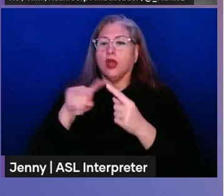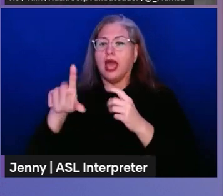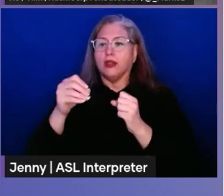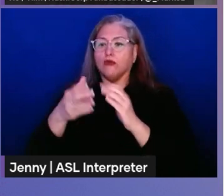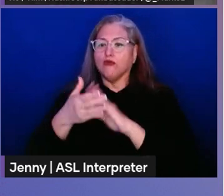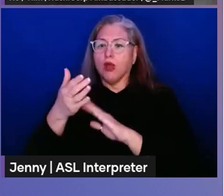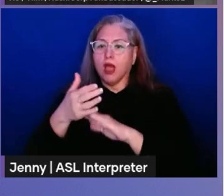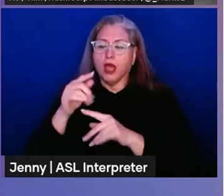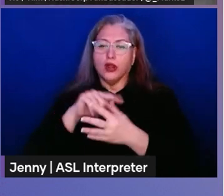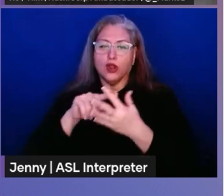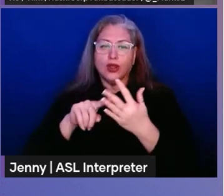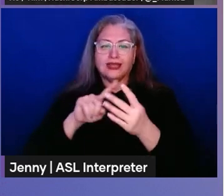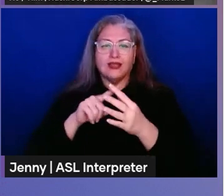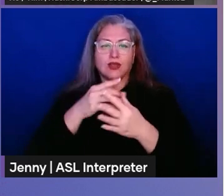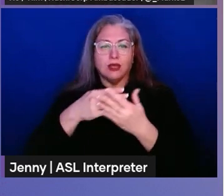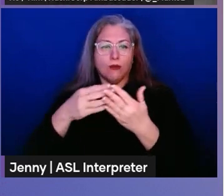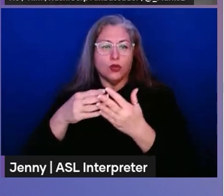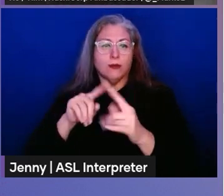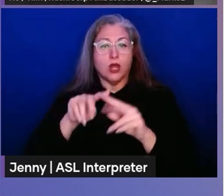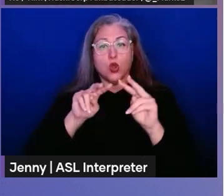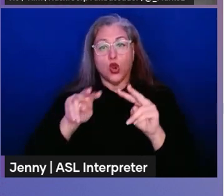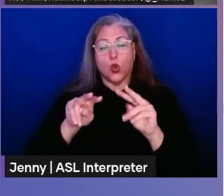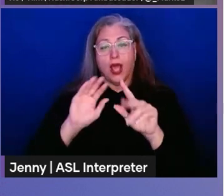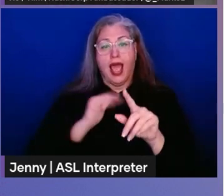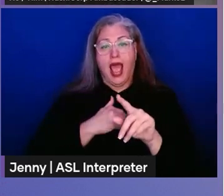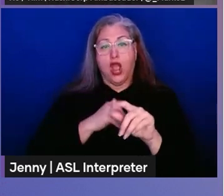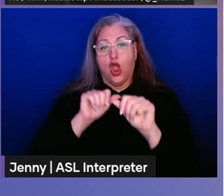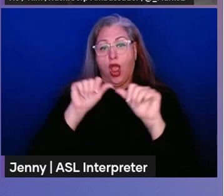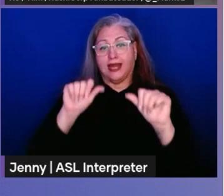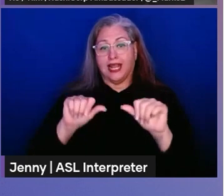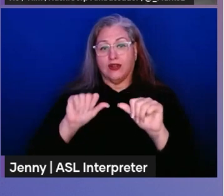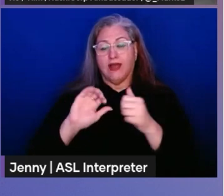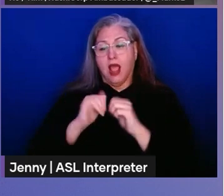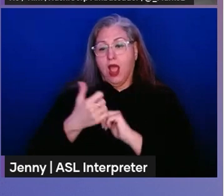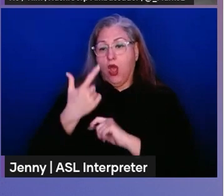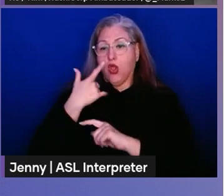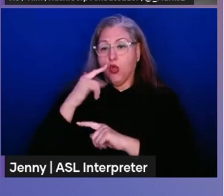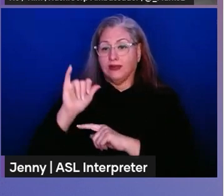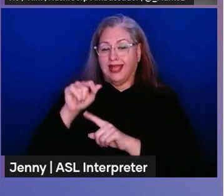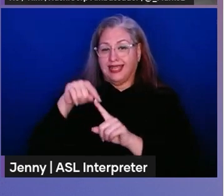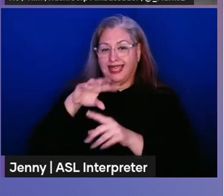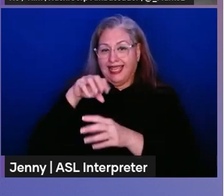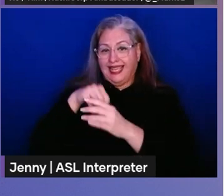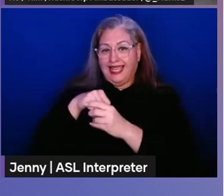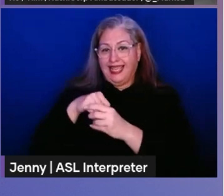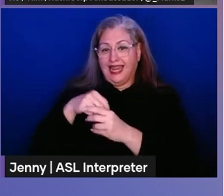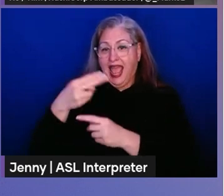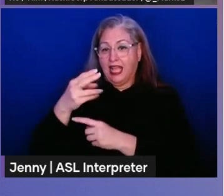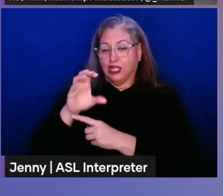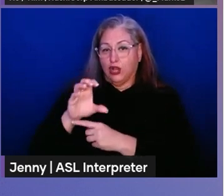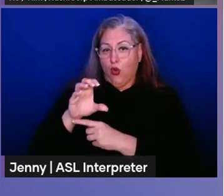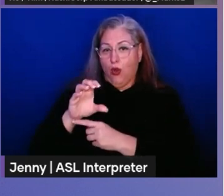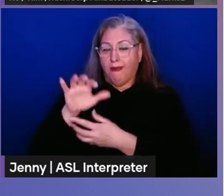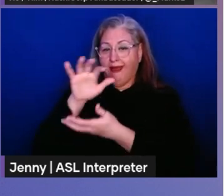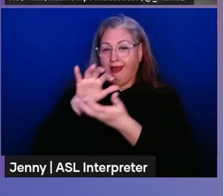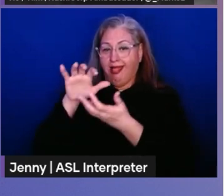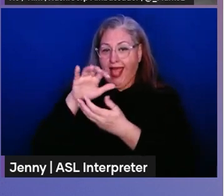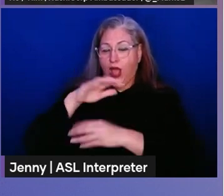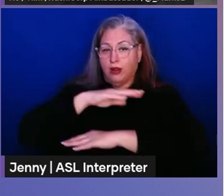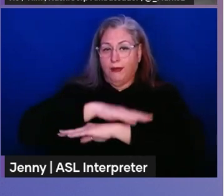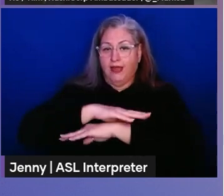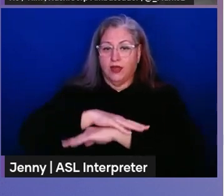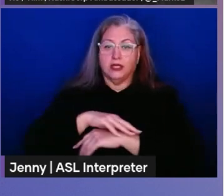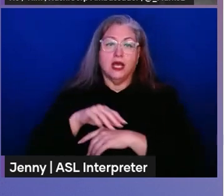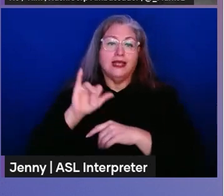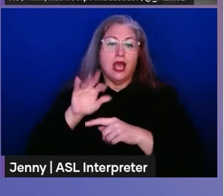if we look at the architectural diagram of how that looks like within the HashiCorp Cloud Platform, is